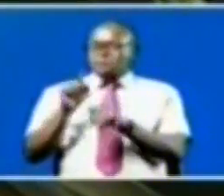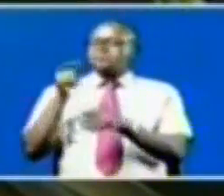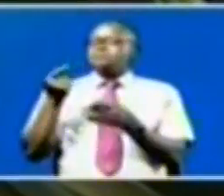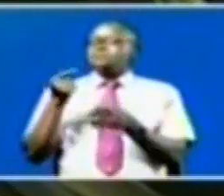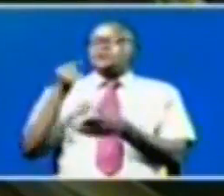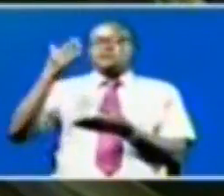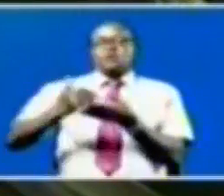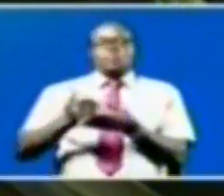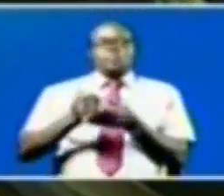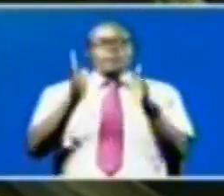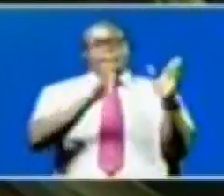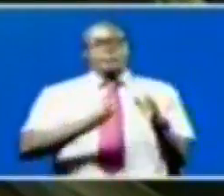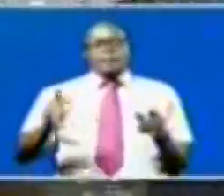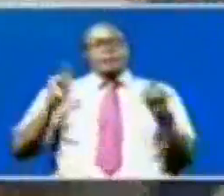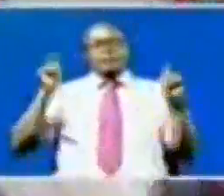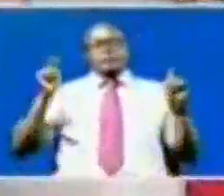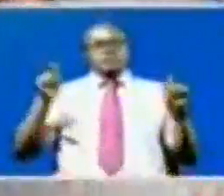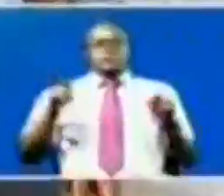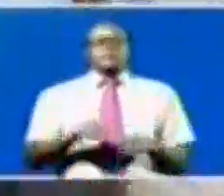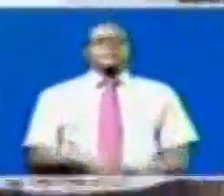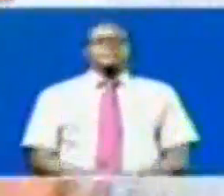off their planned strike.